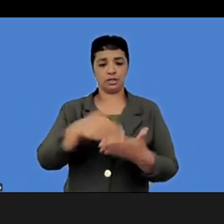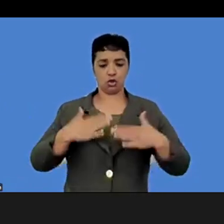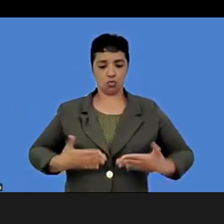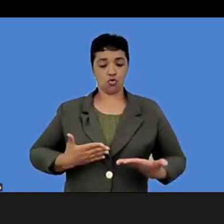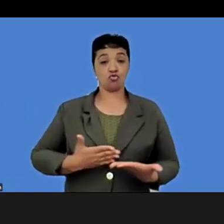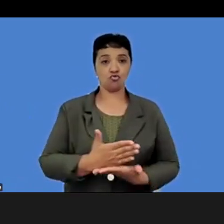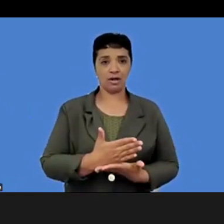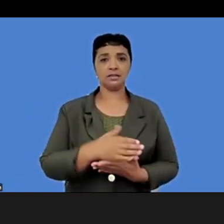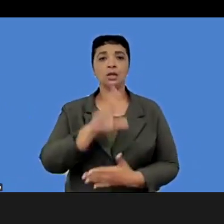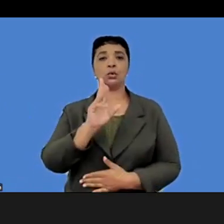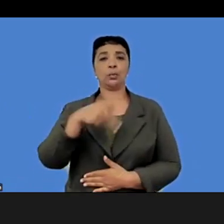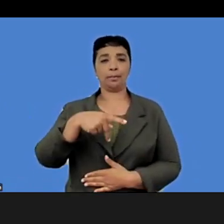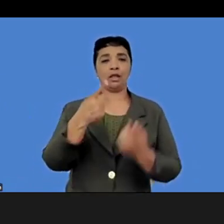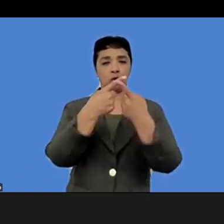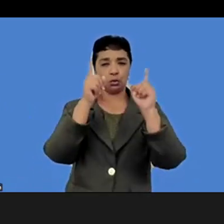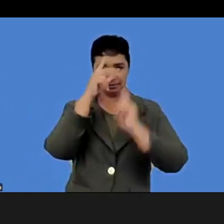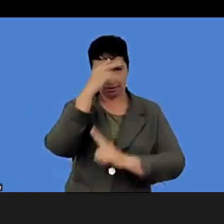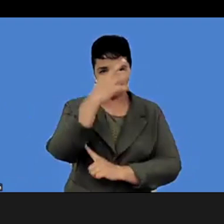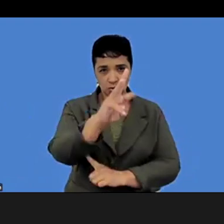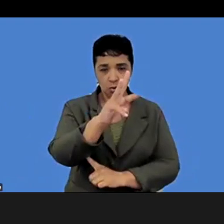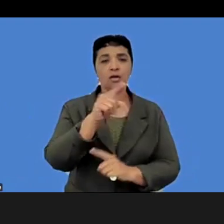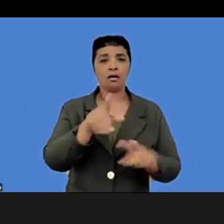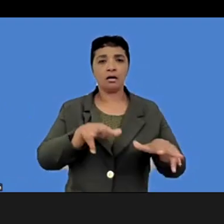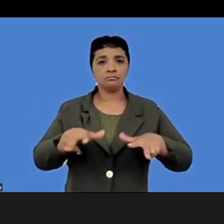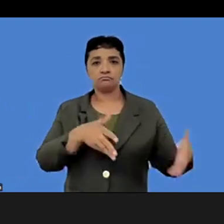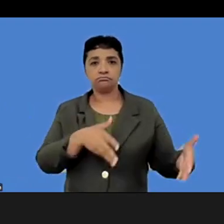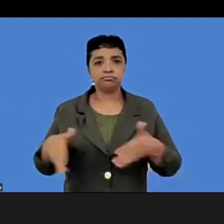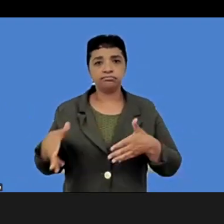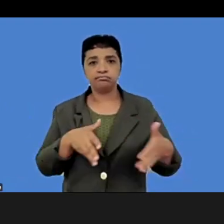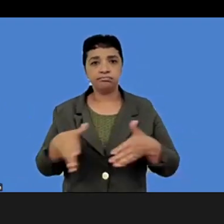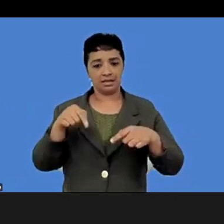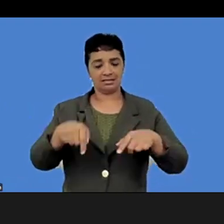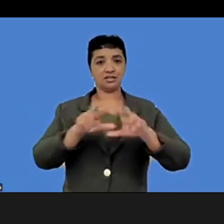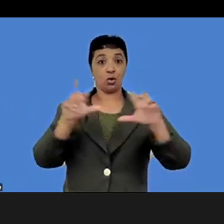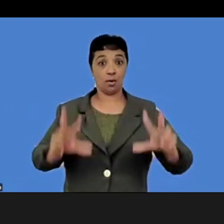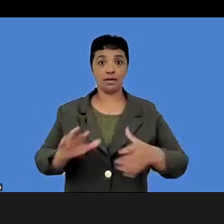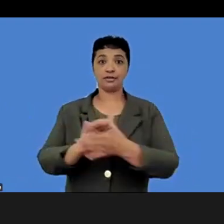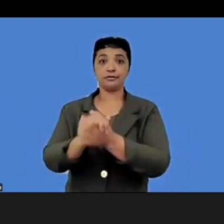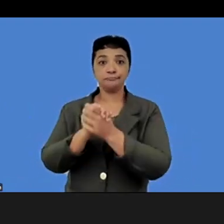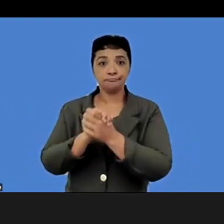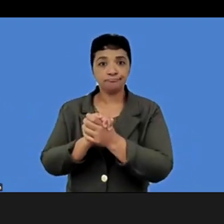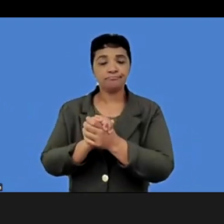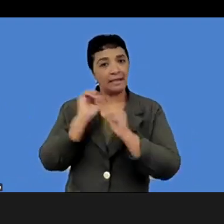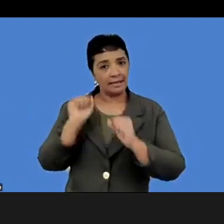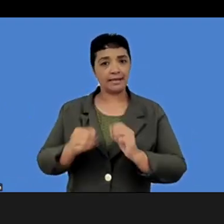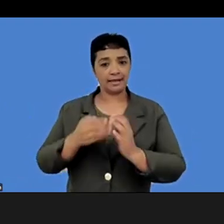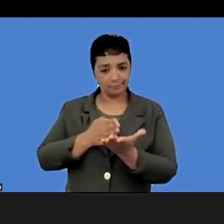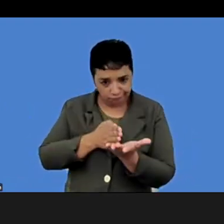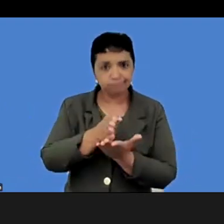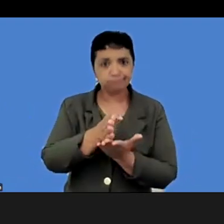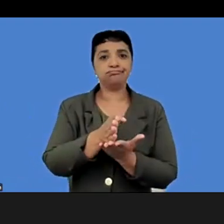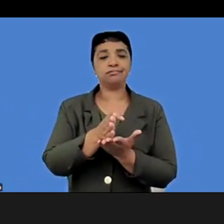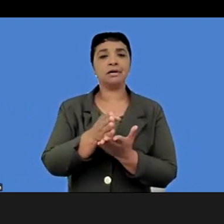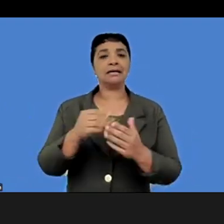University of Pretoria to organize and arrange this great panel. And congratulations for forging ahead successfully in spite